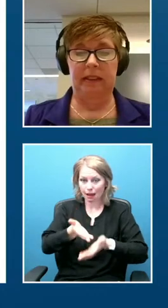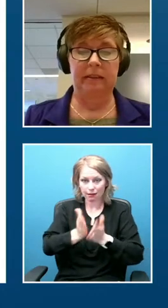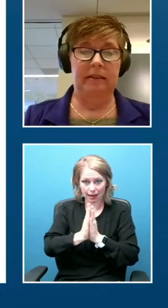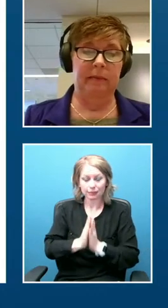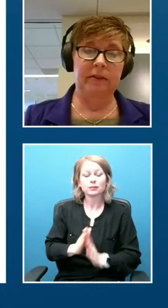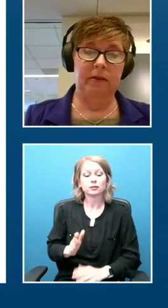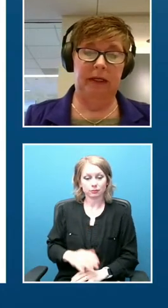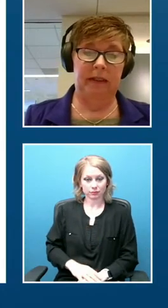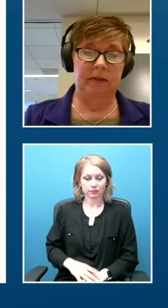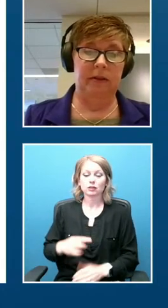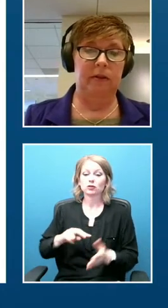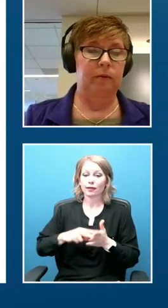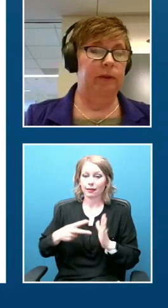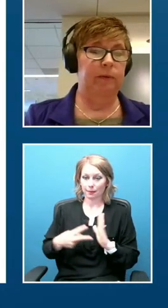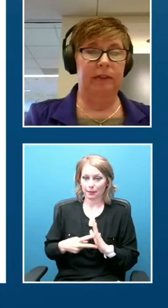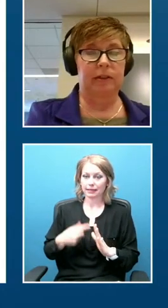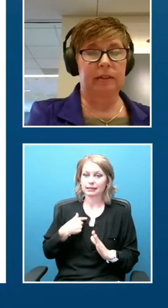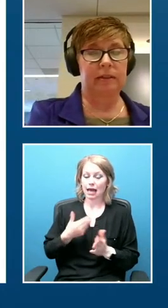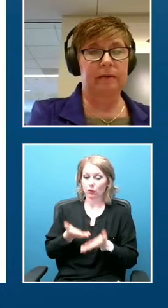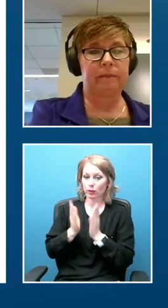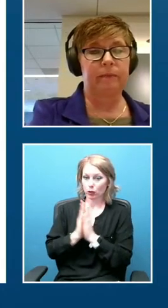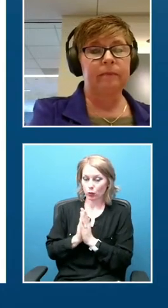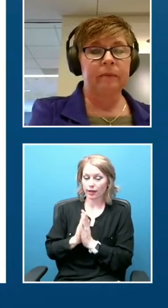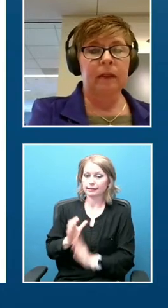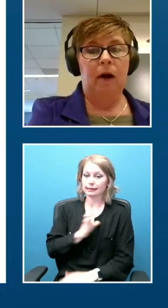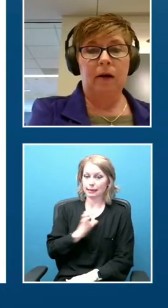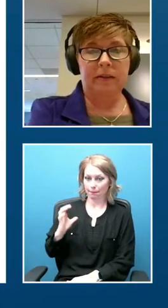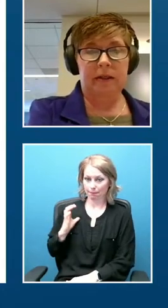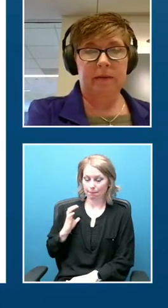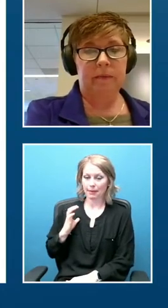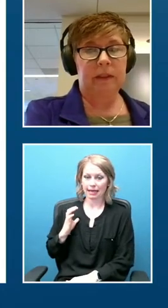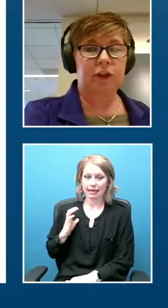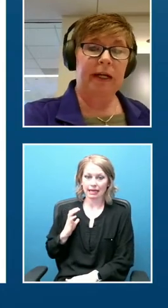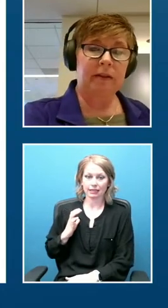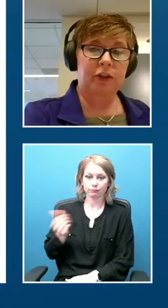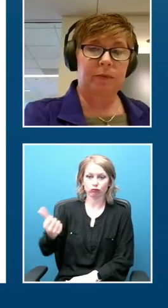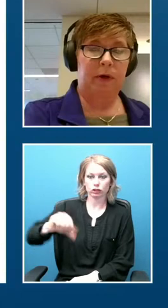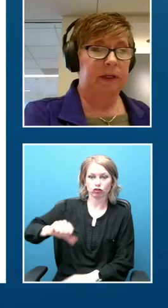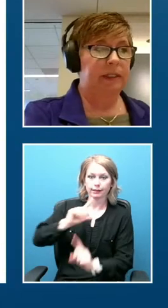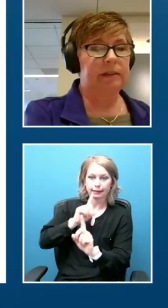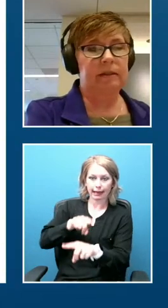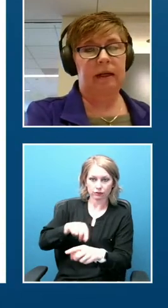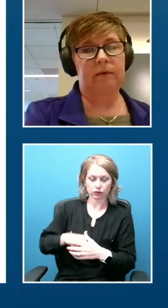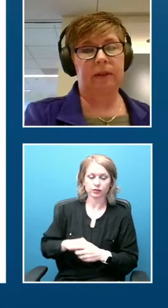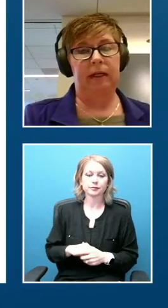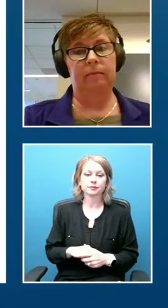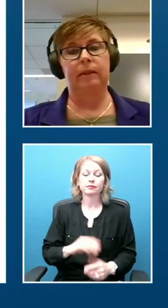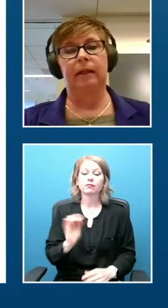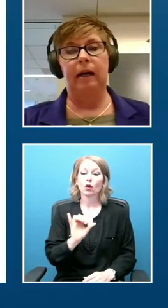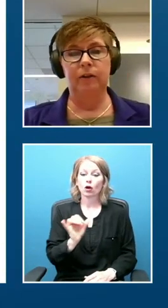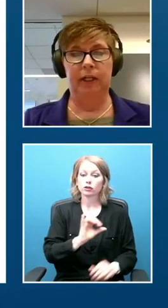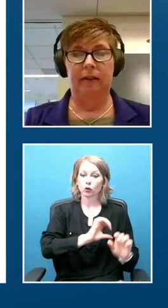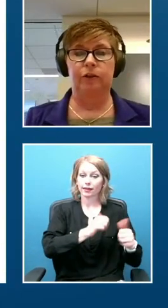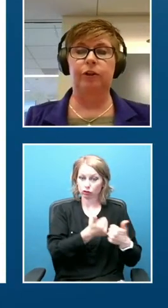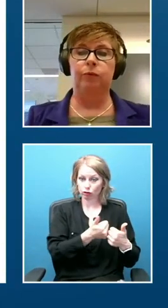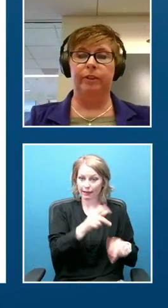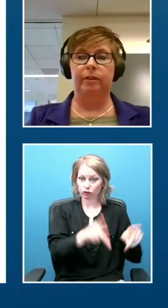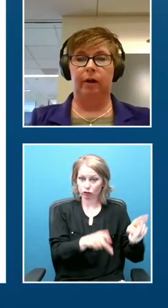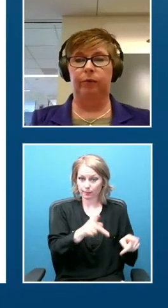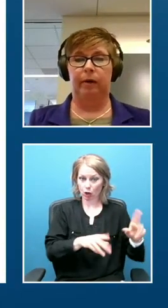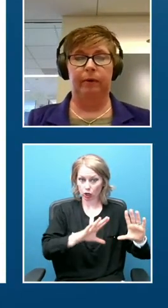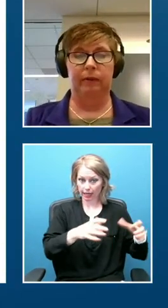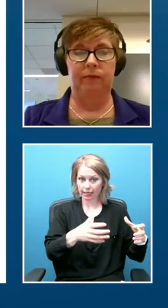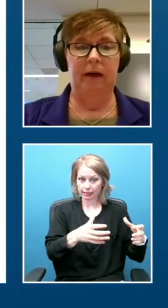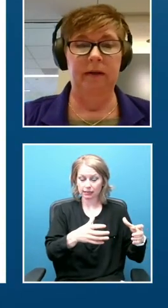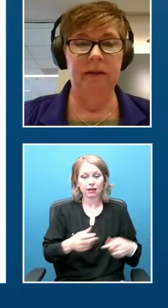this committee dismiss her answer with prejudice. Also, the challenged parties have claimed that our challenge was